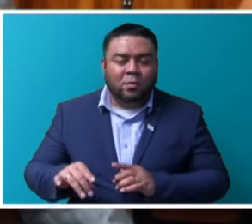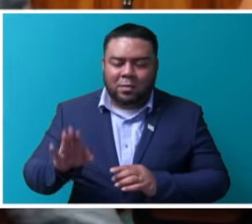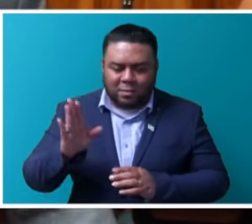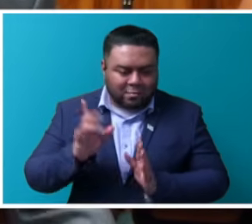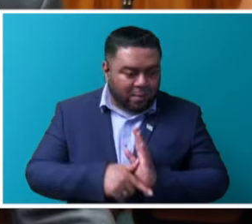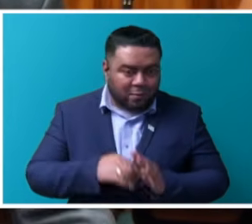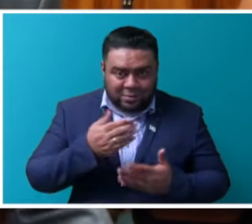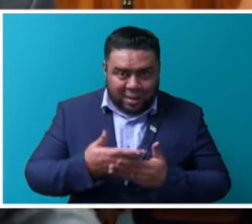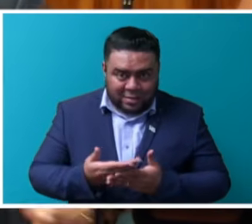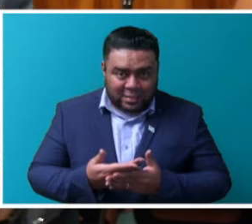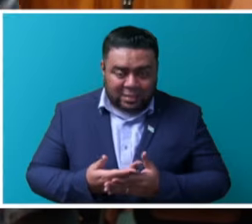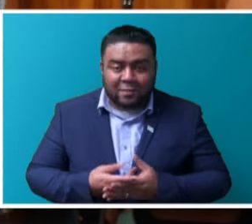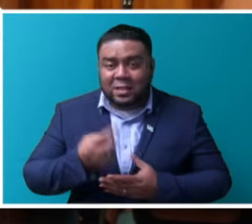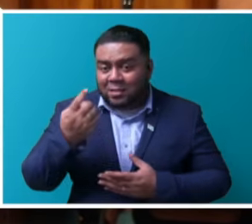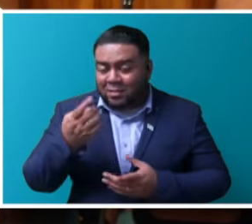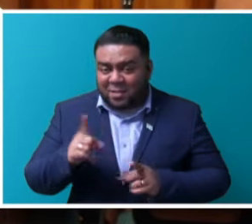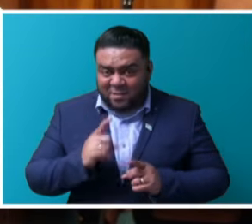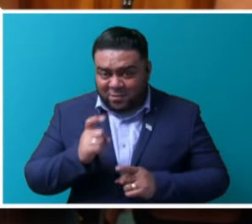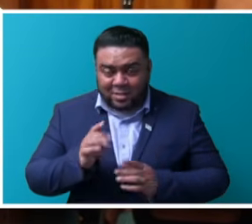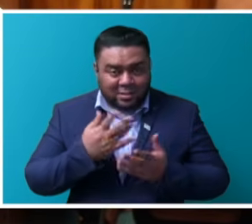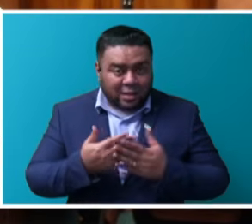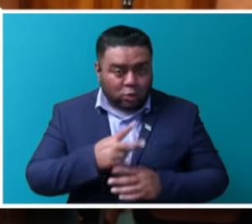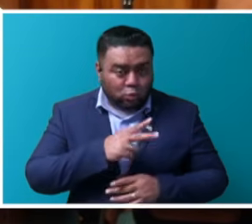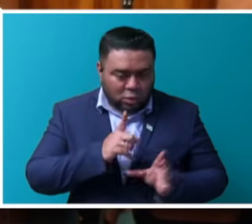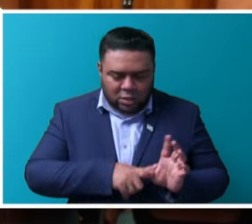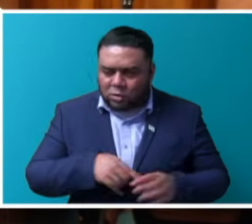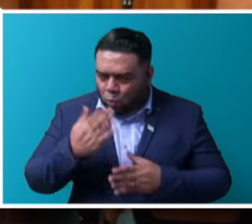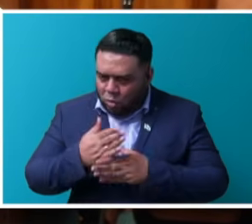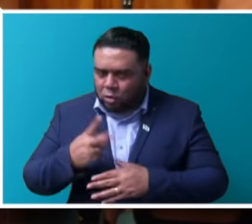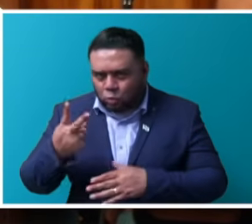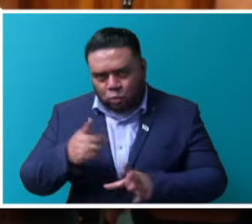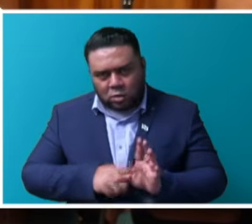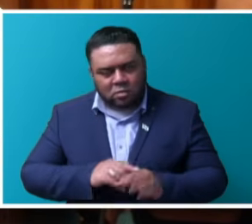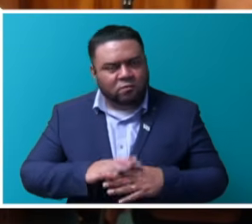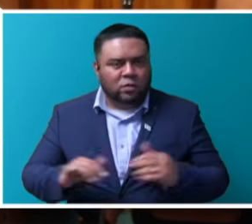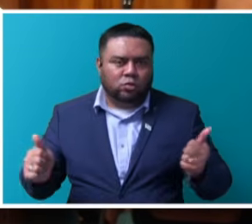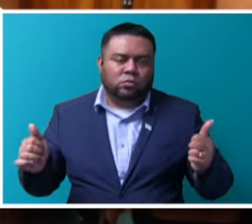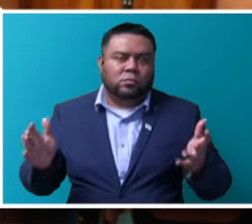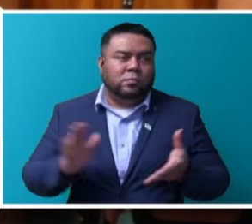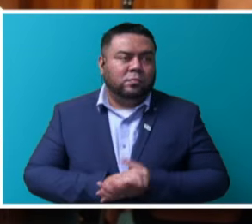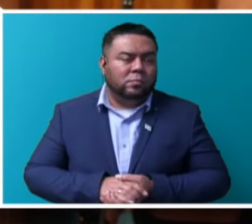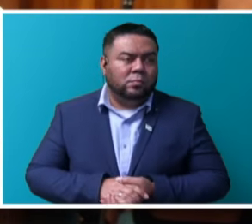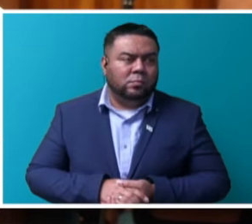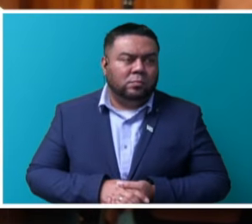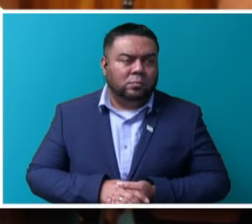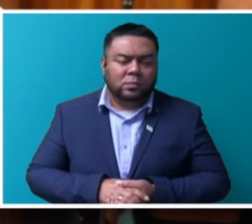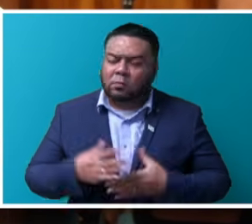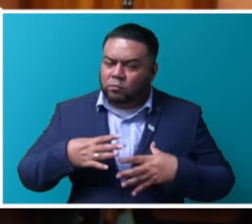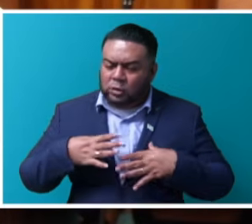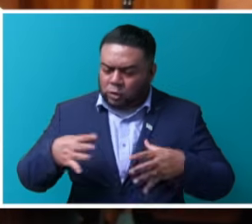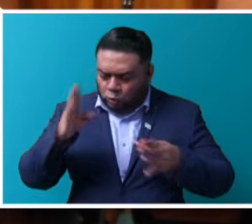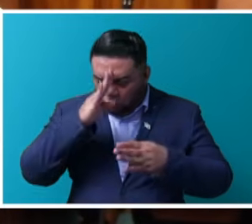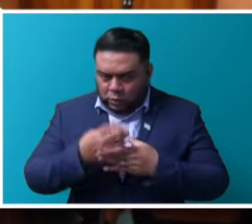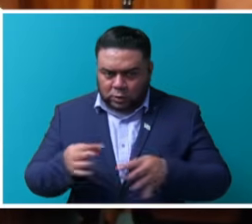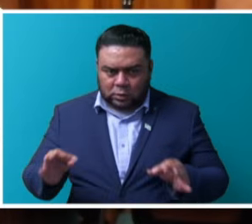an additional option given to students, and they are free to decide otherwise, Mr. Speaker. Mr. Speaker, we